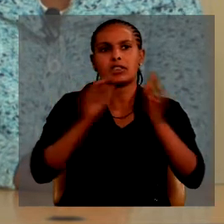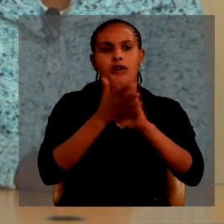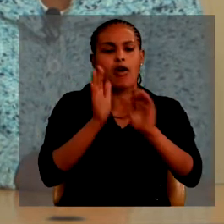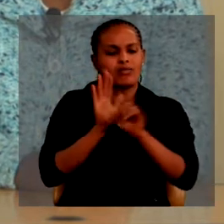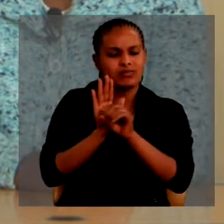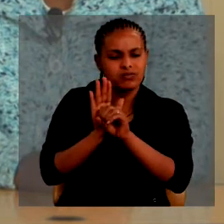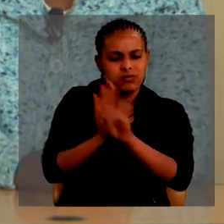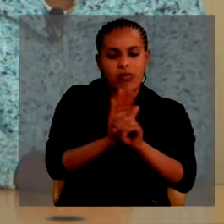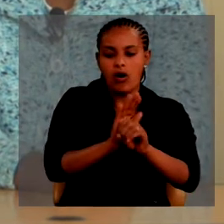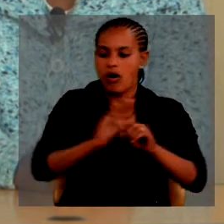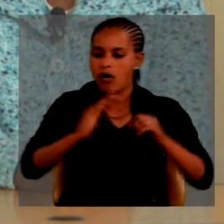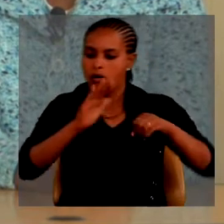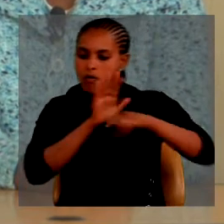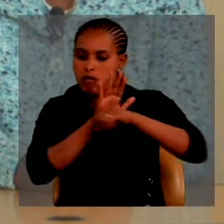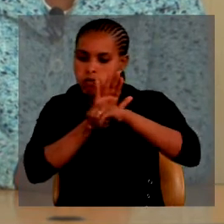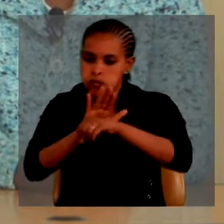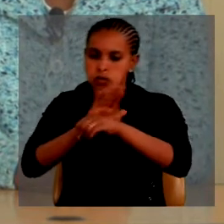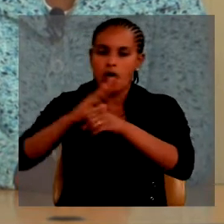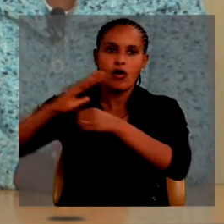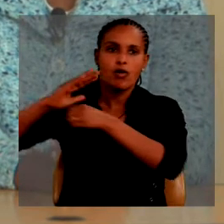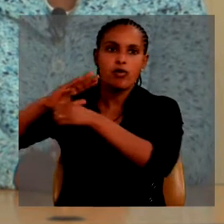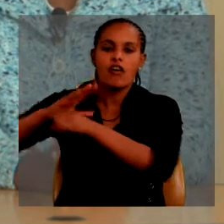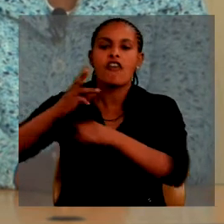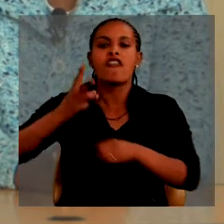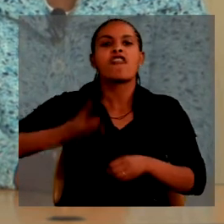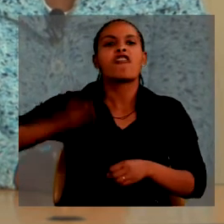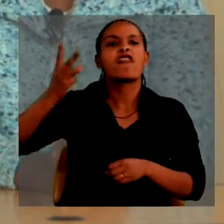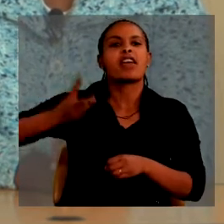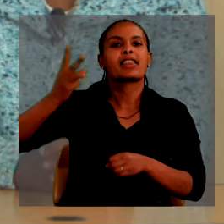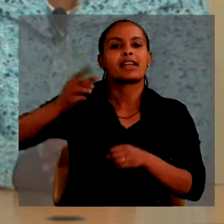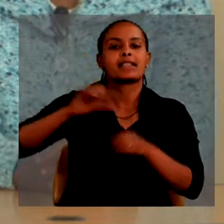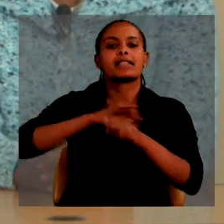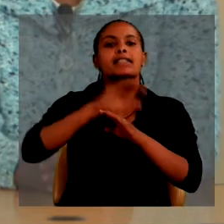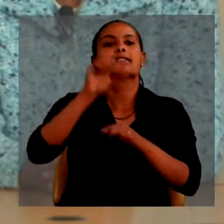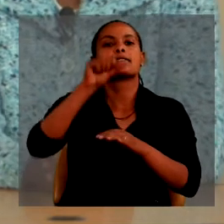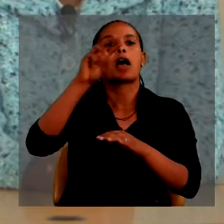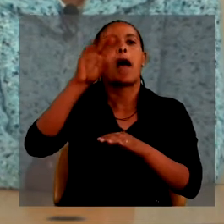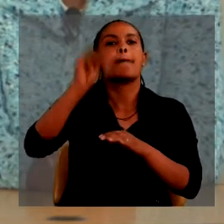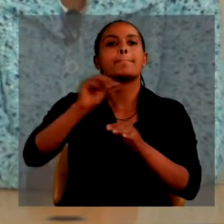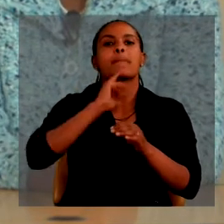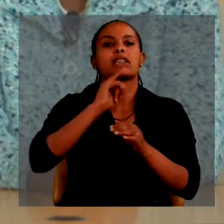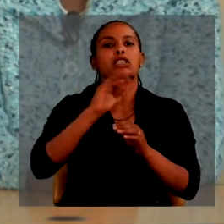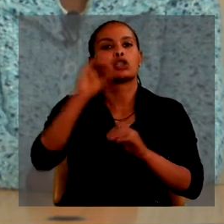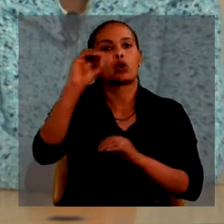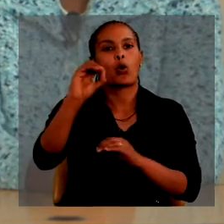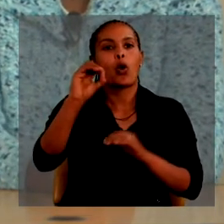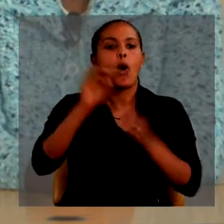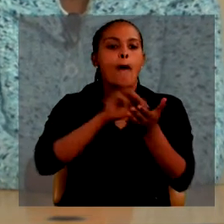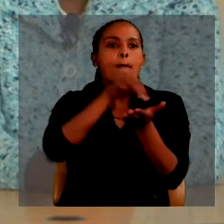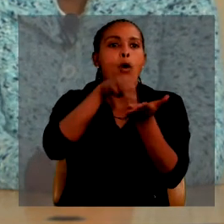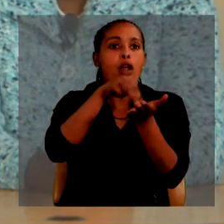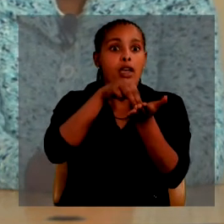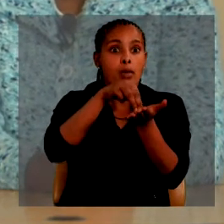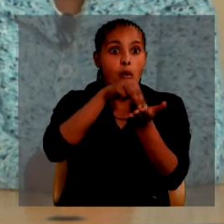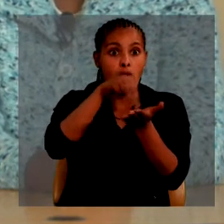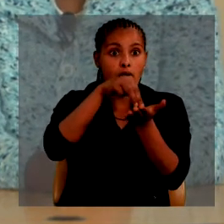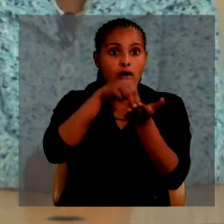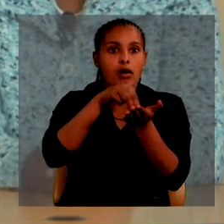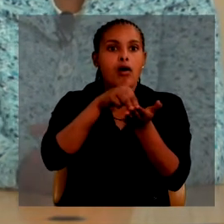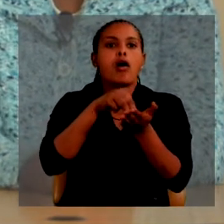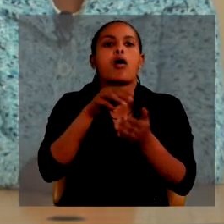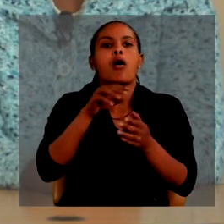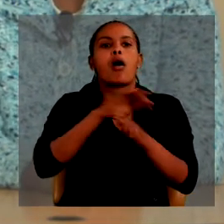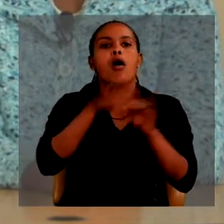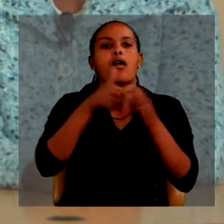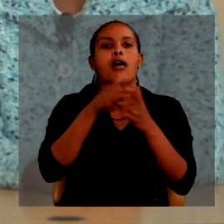pushed because the vector sum is 0. So we say the molecule, though the bonds are